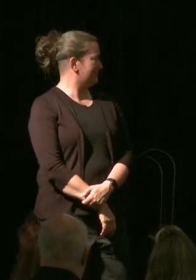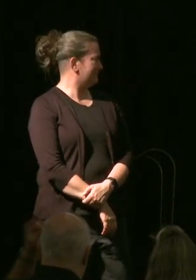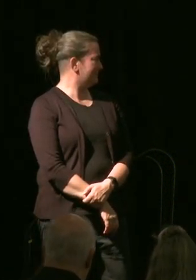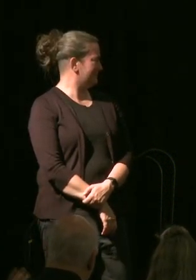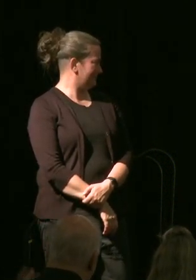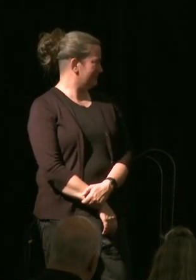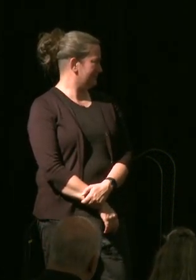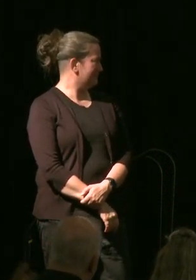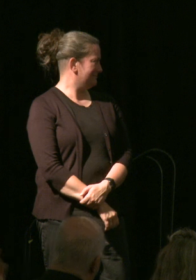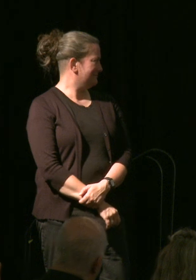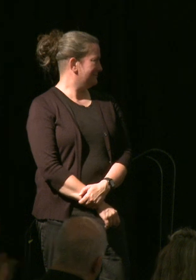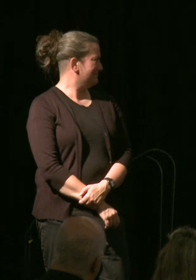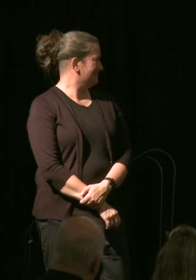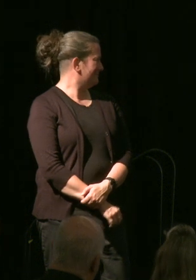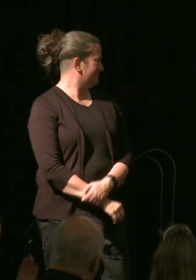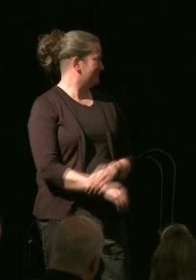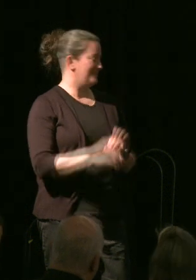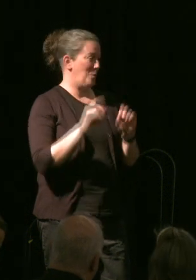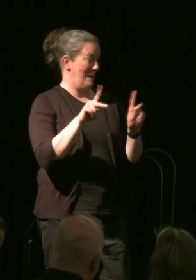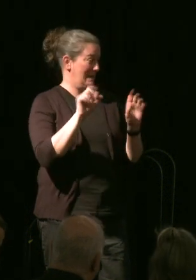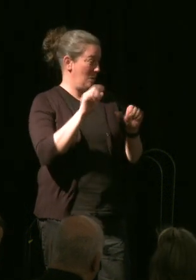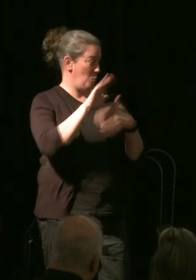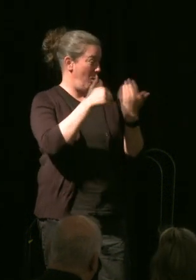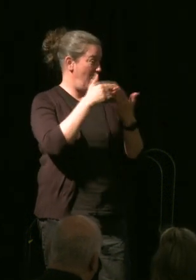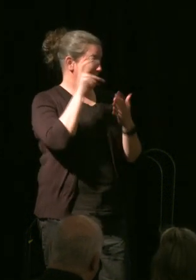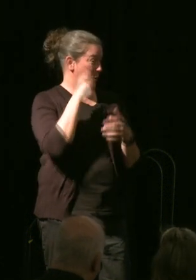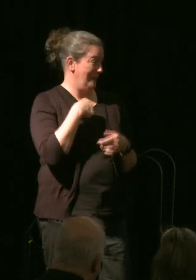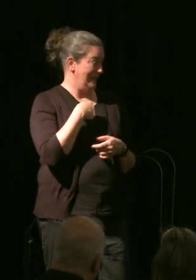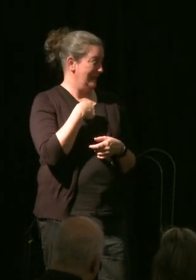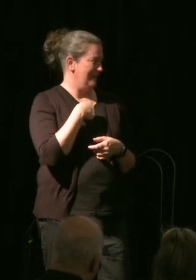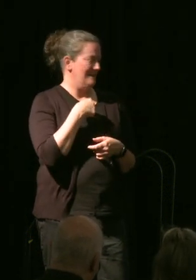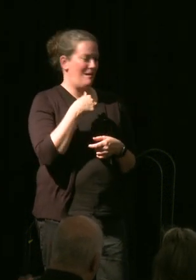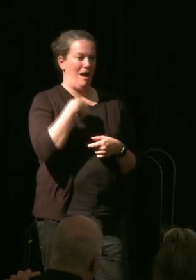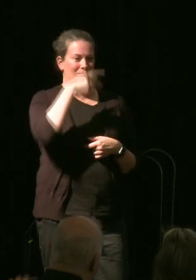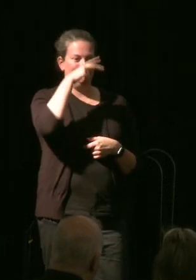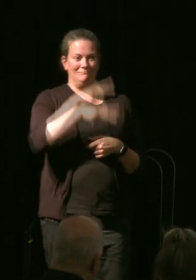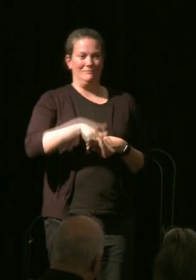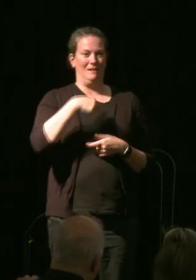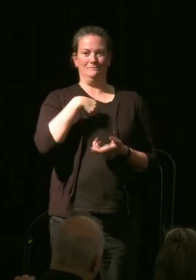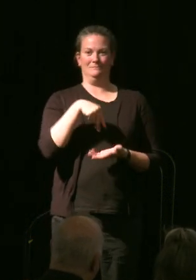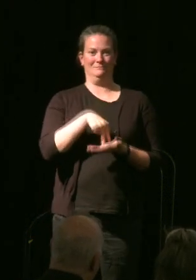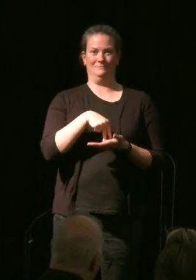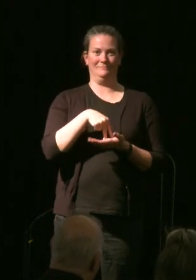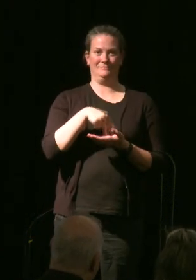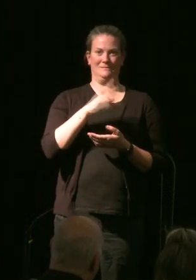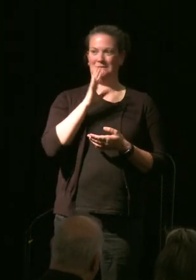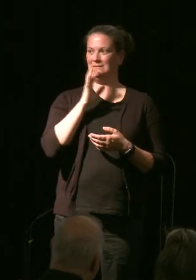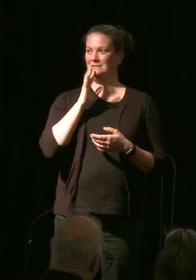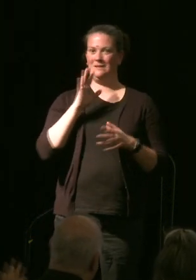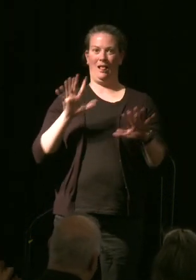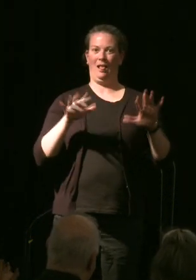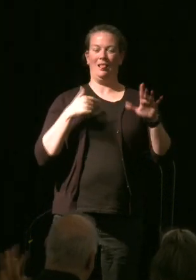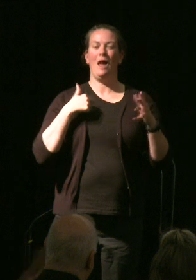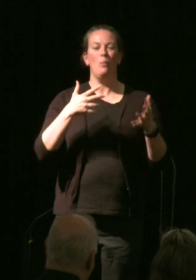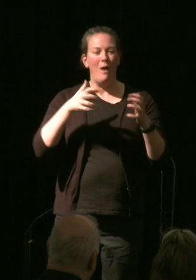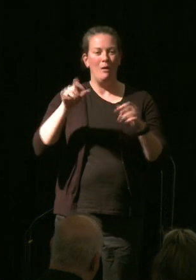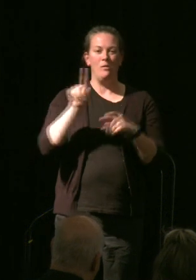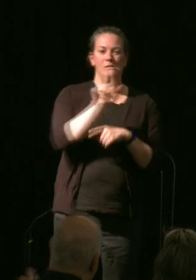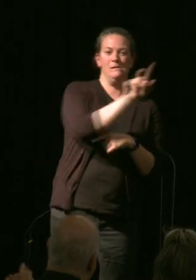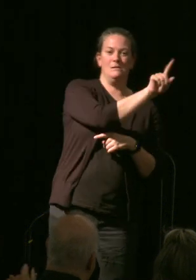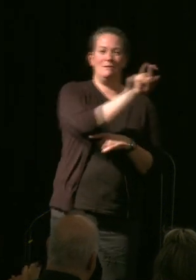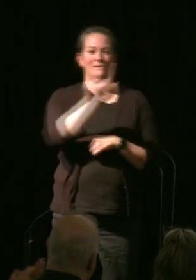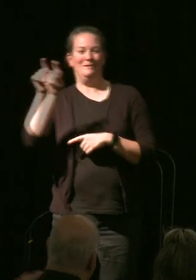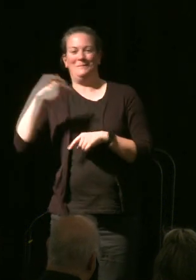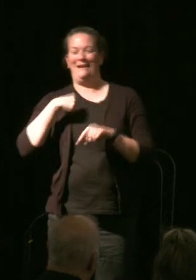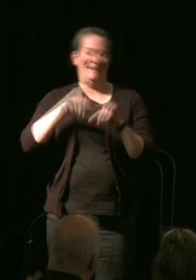Okay. You can all hear me? I am so bad at standing at a podium. I want to just move around, but I can't do this,